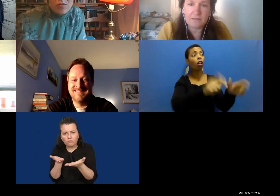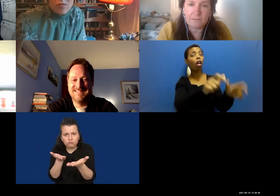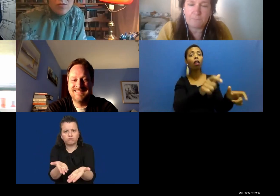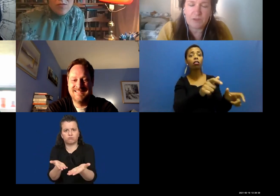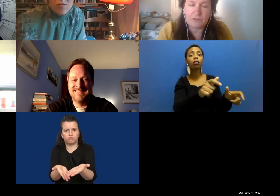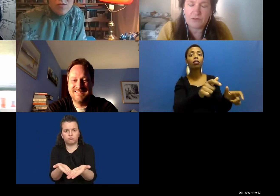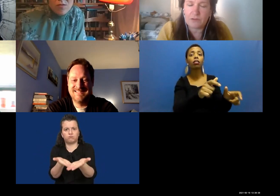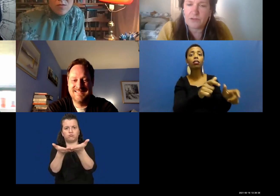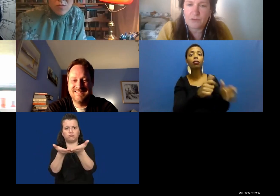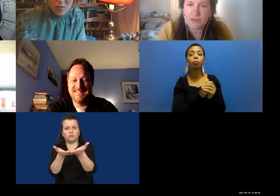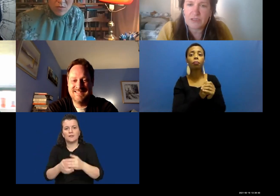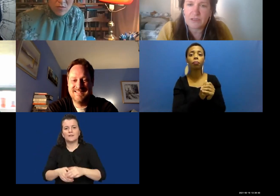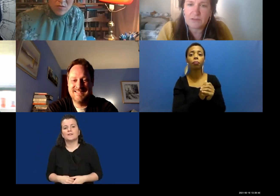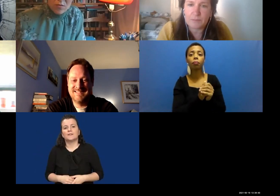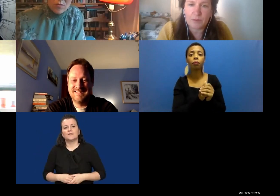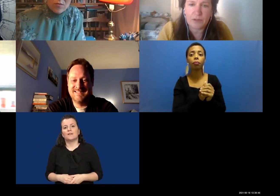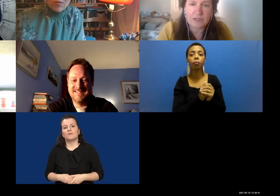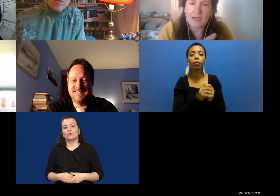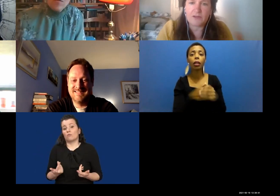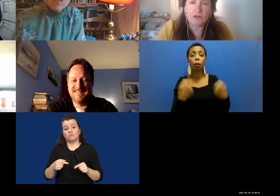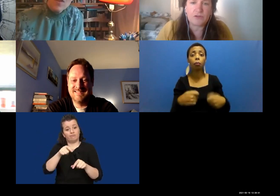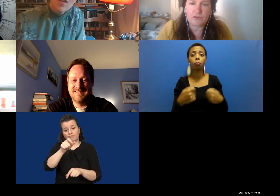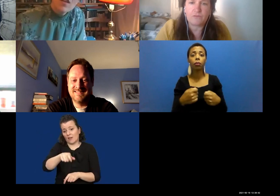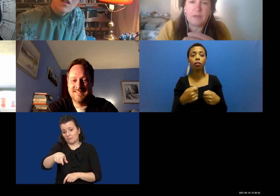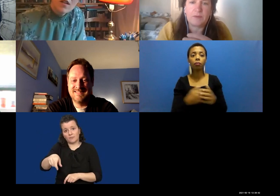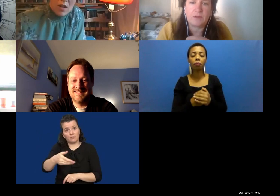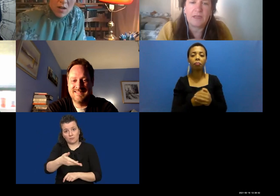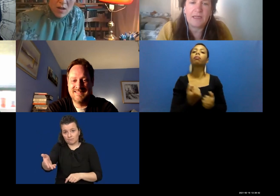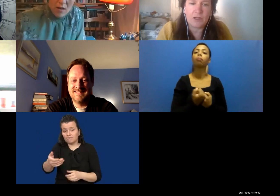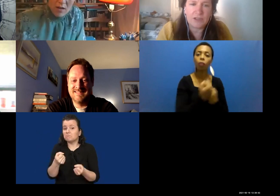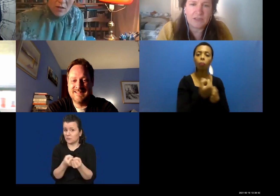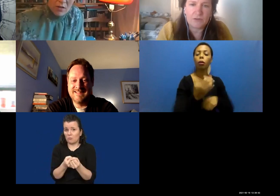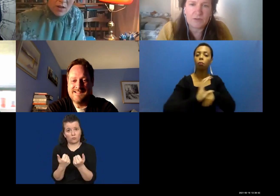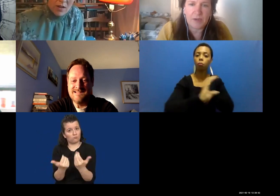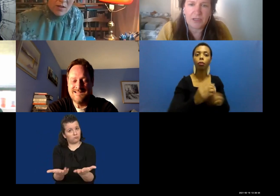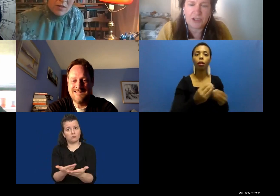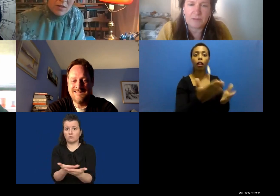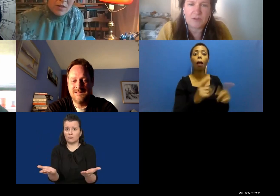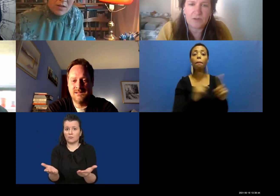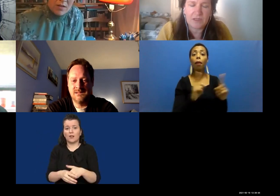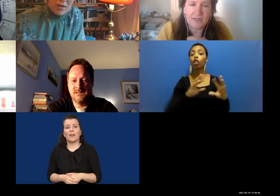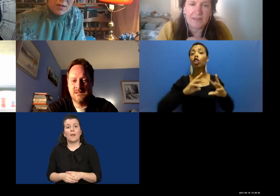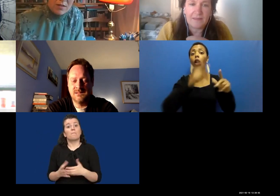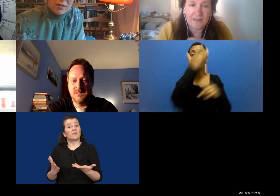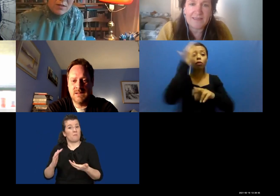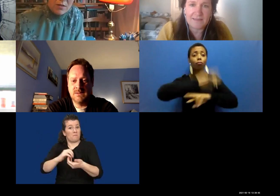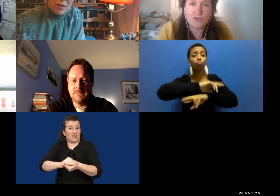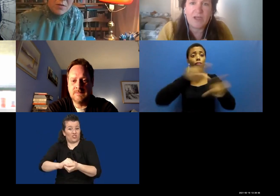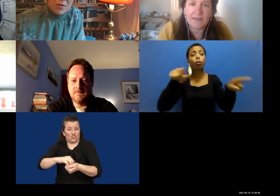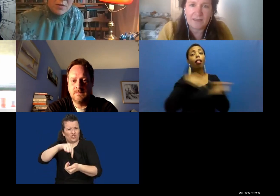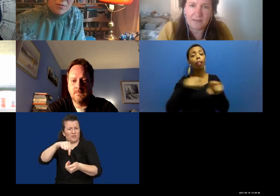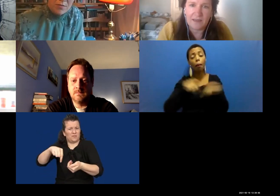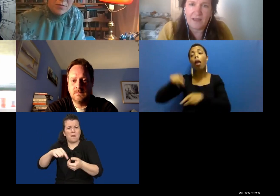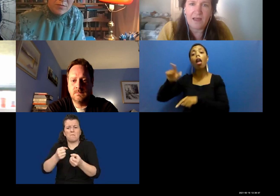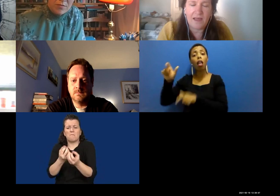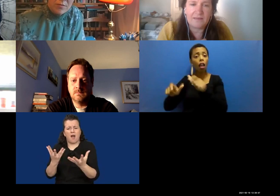provide the resources and the support. There's all sorts of people included in those partnerships so that things do